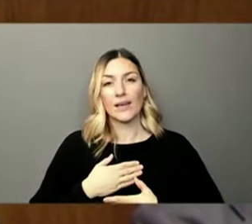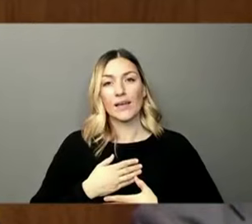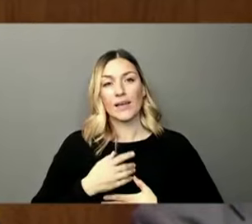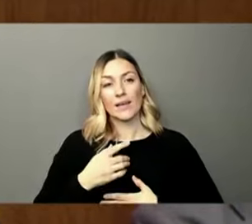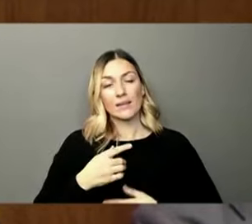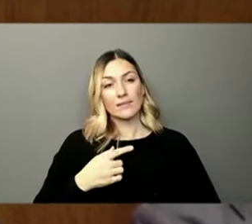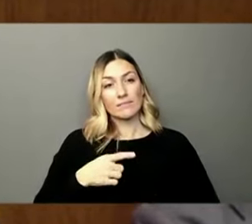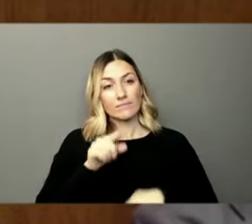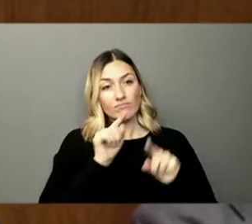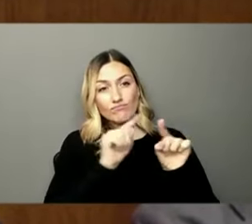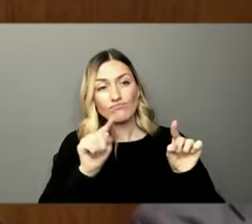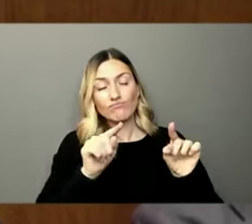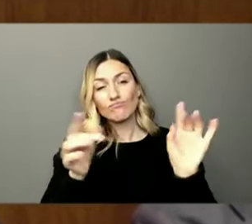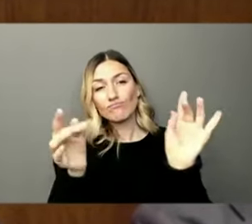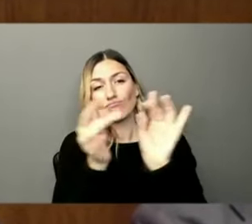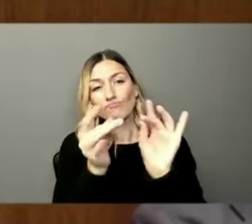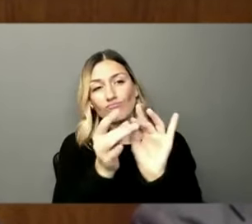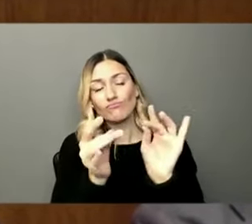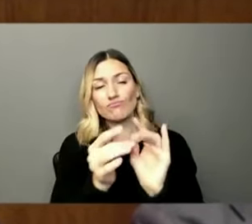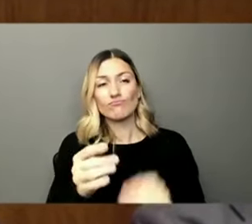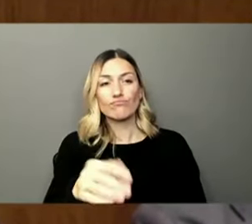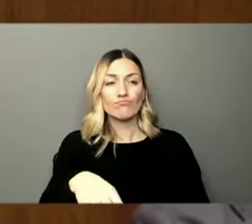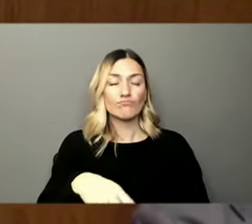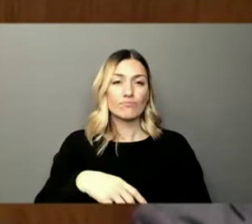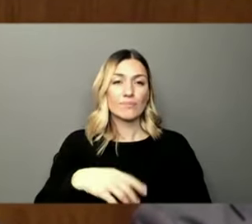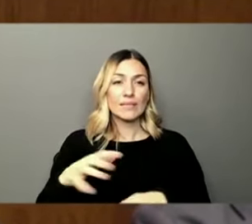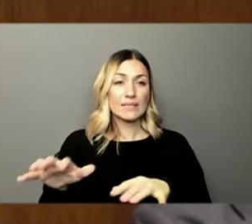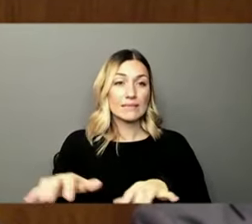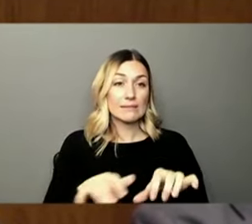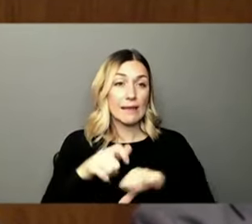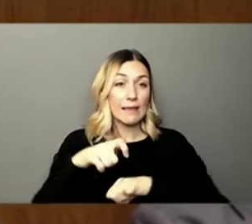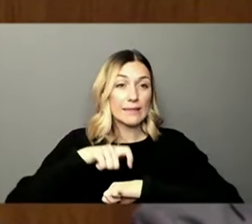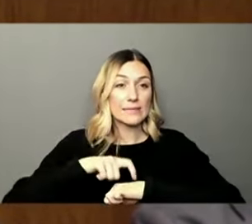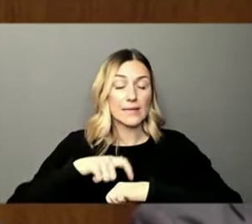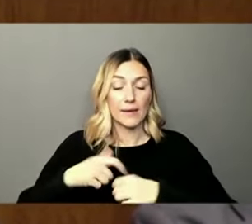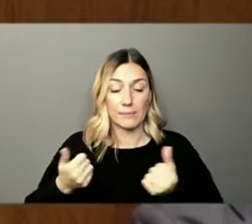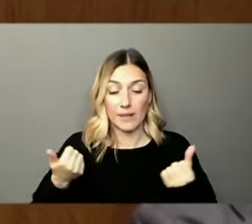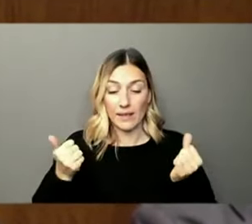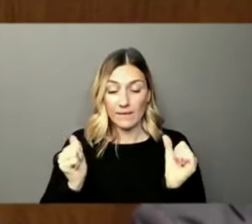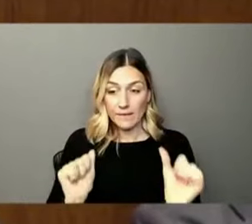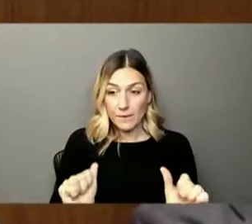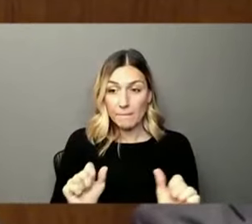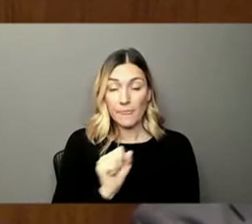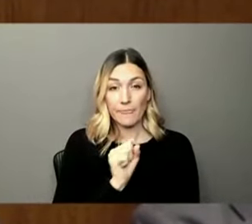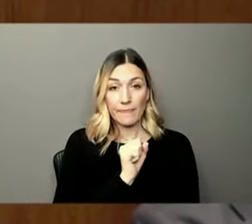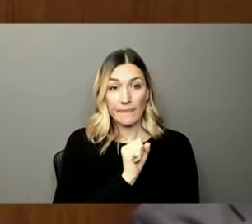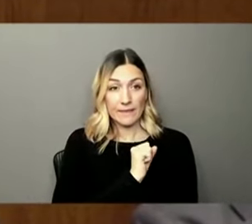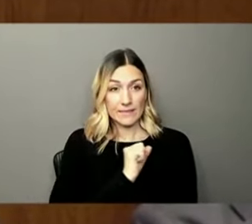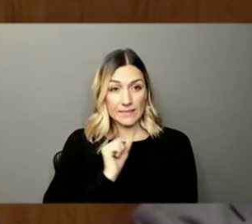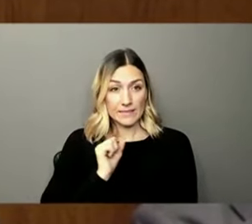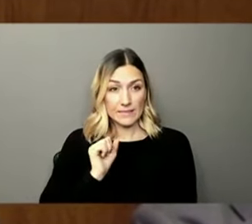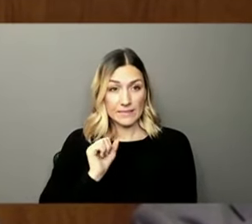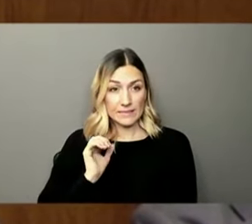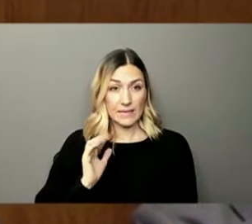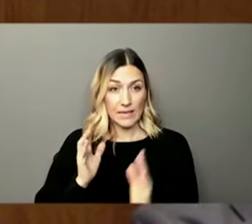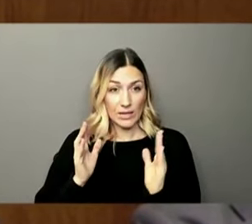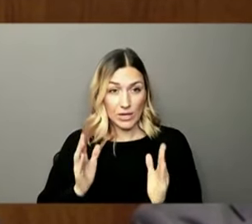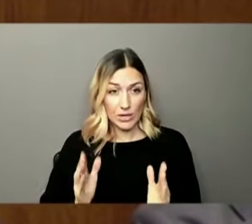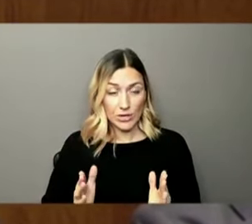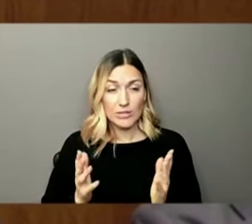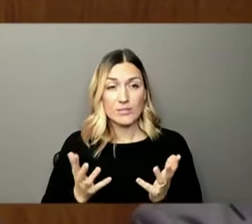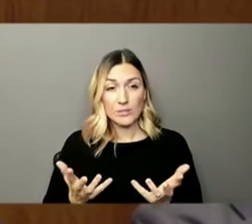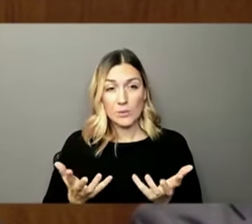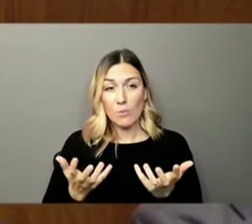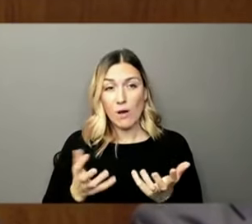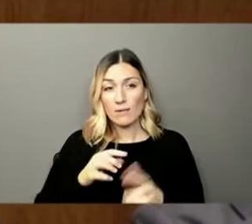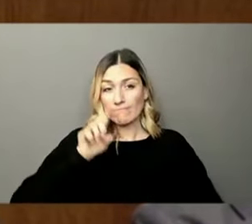you so much for your making the time and the effort. Any senators who wish to ask additional questions